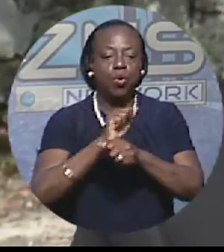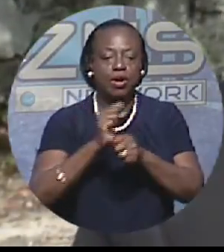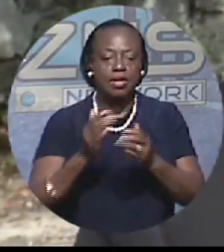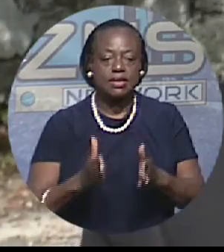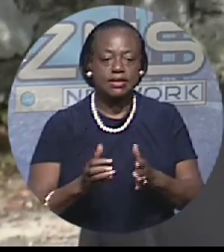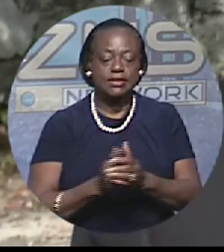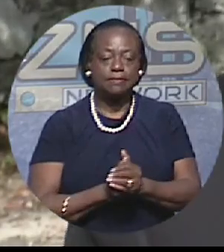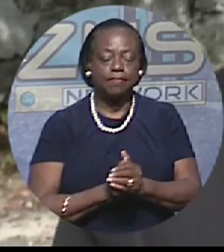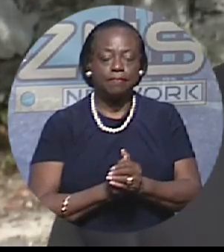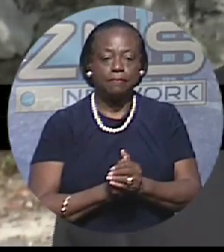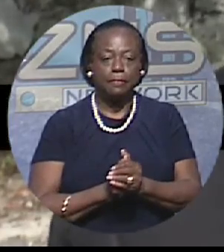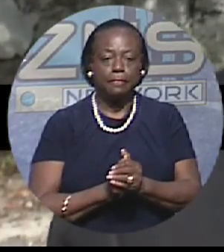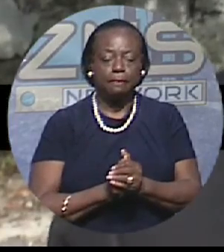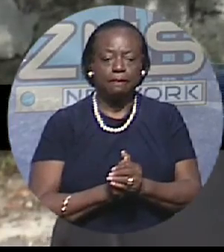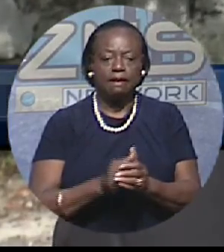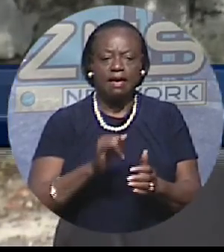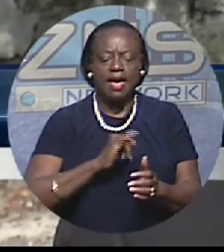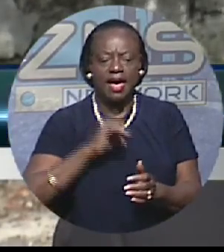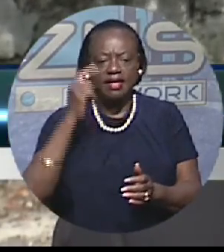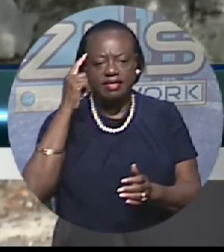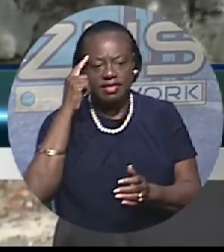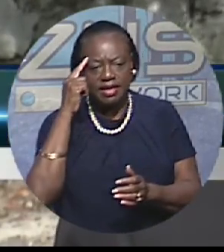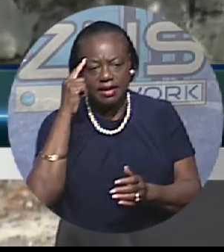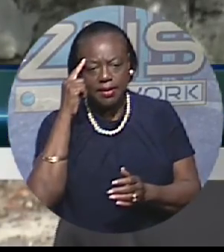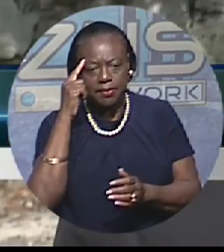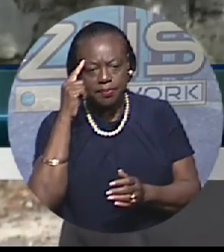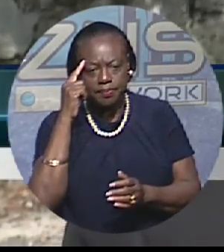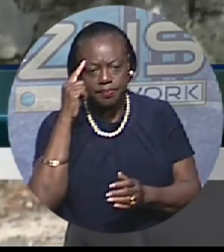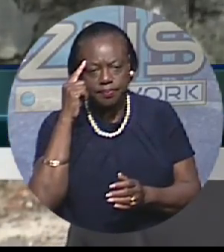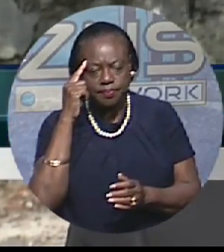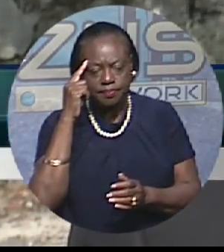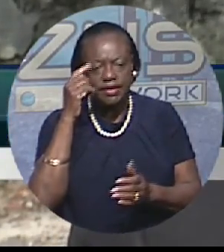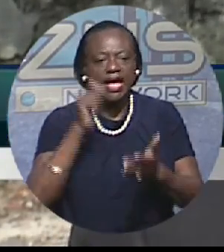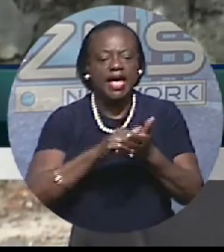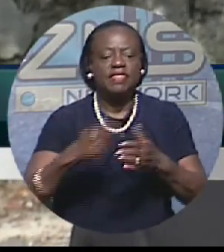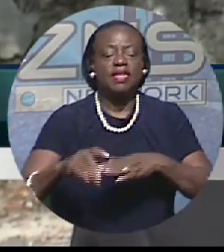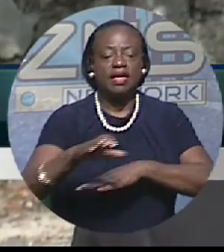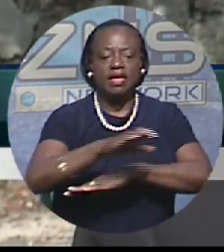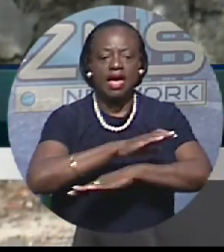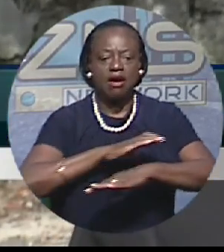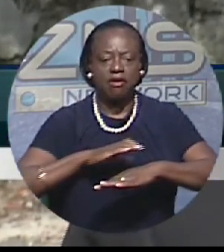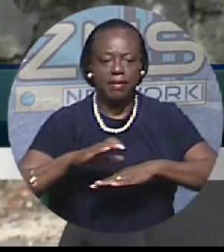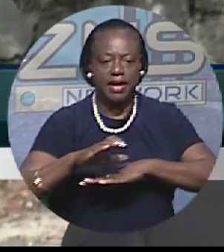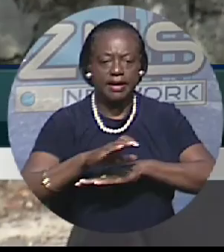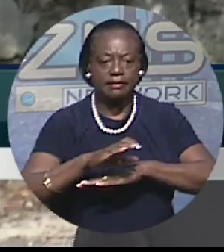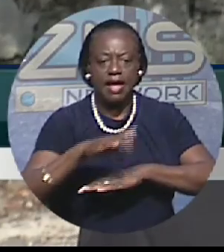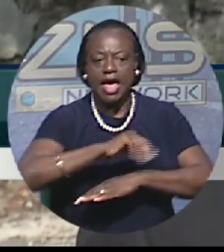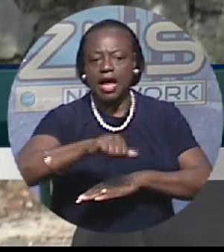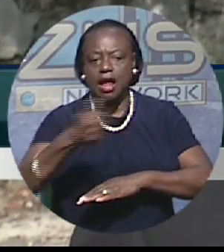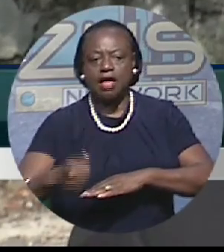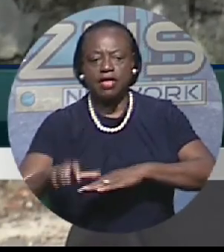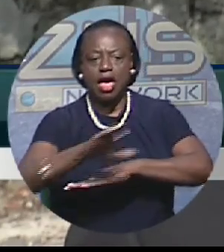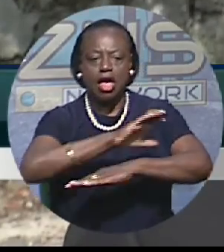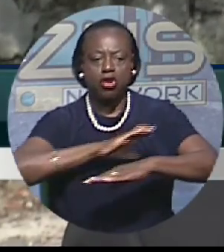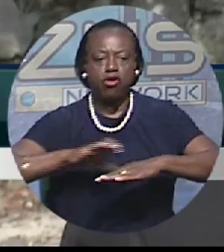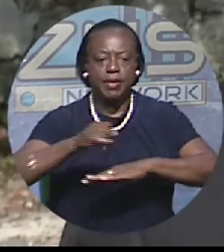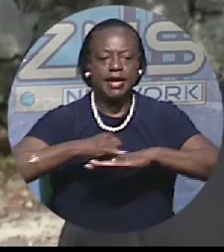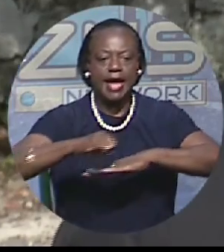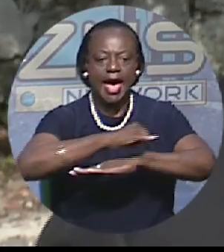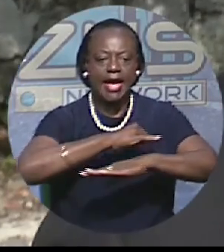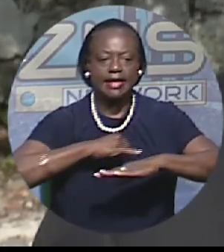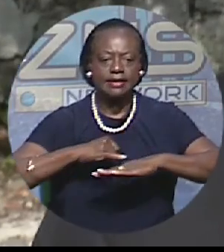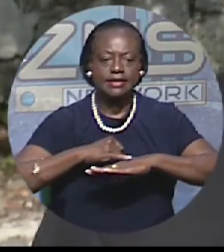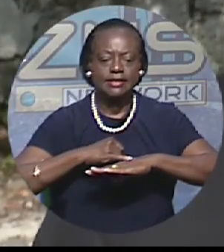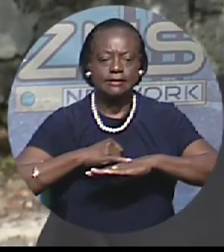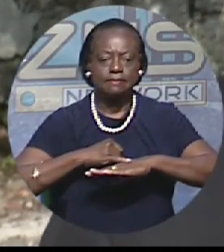At Antigua and Bermuda, in the Caribbean, and other Caribbean islands,